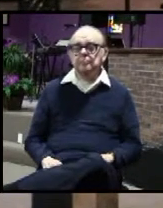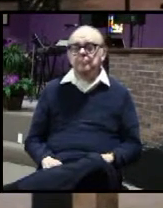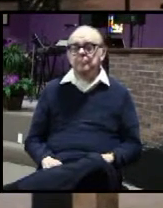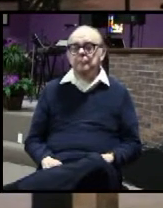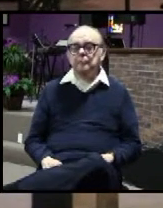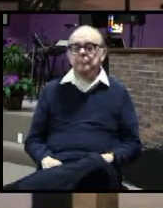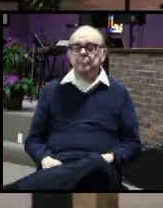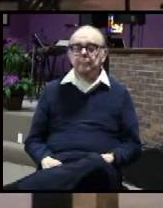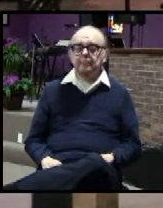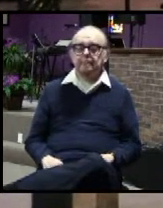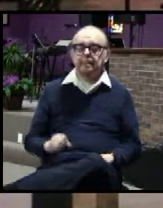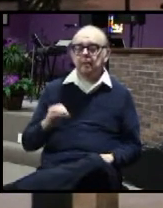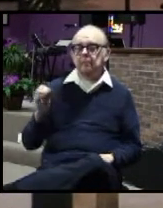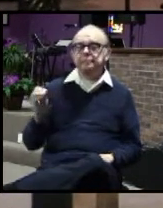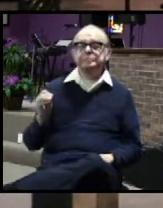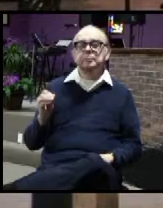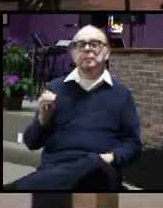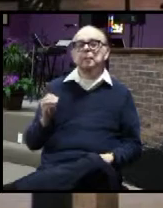So,